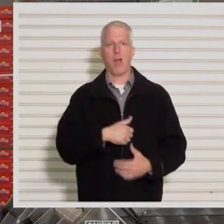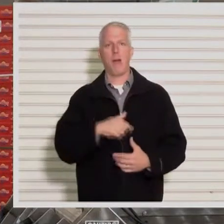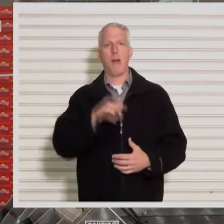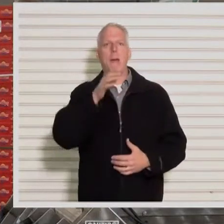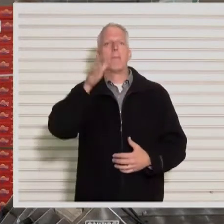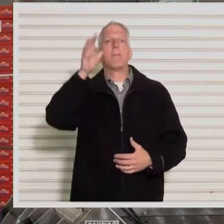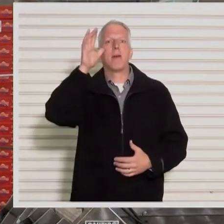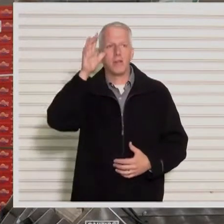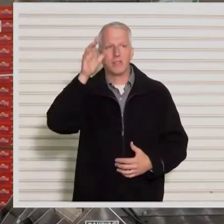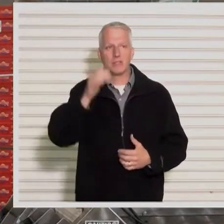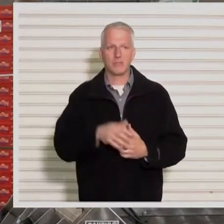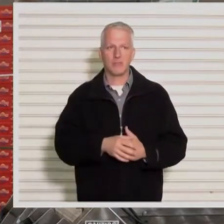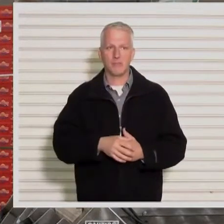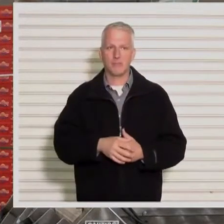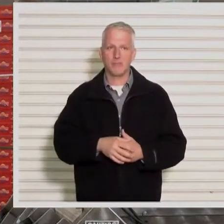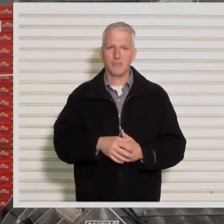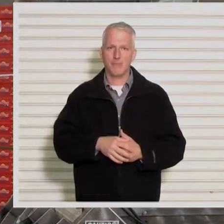parents,